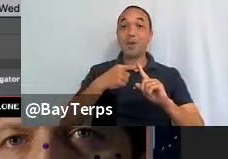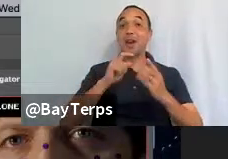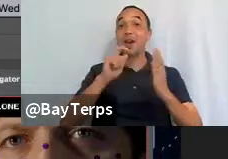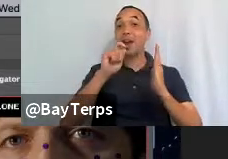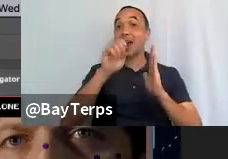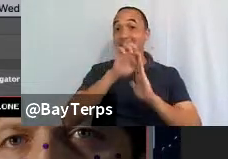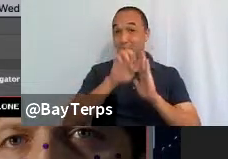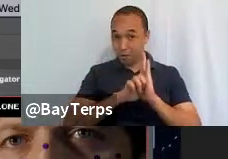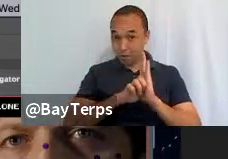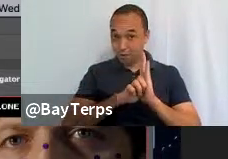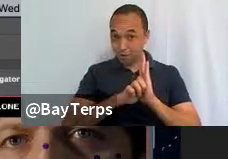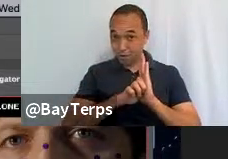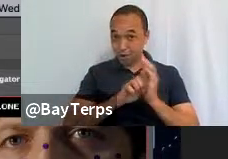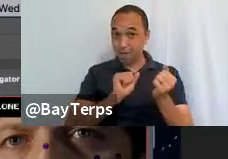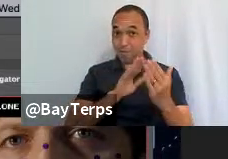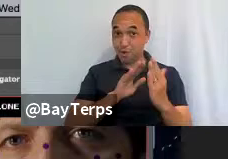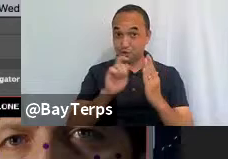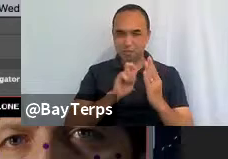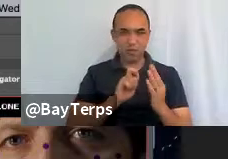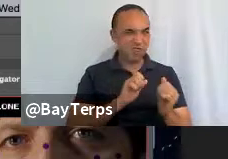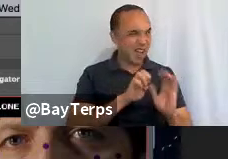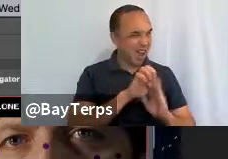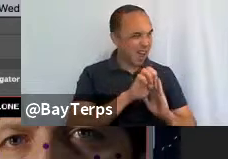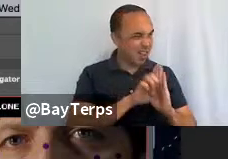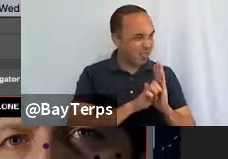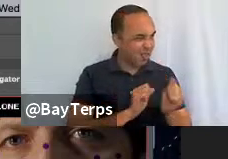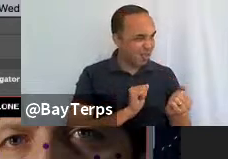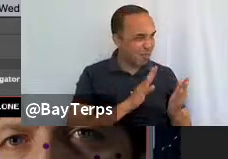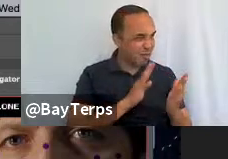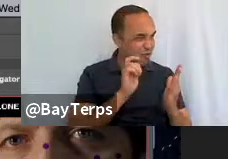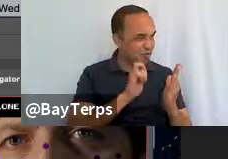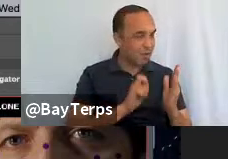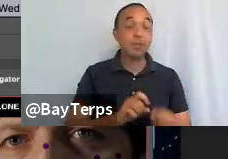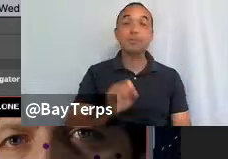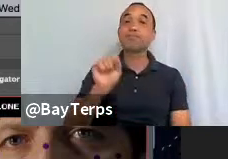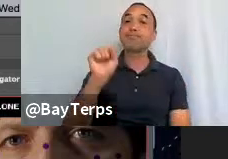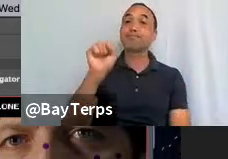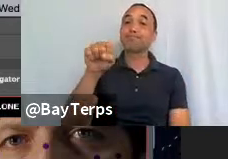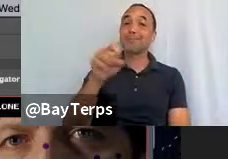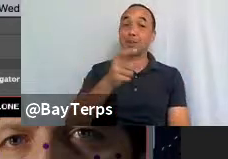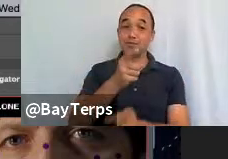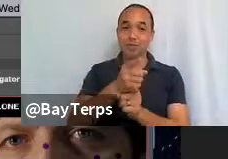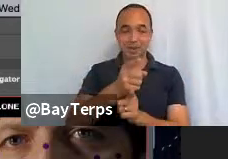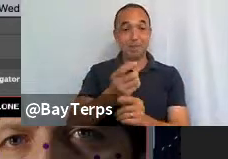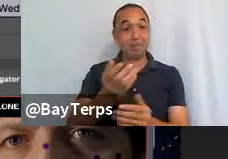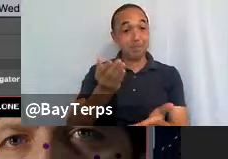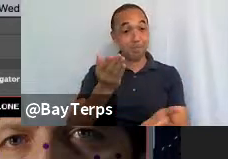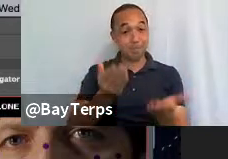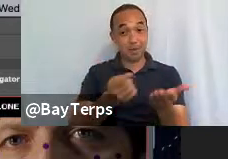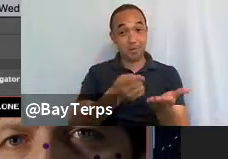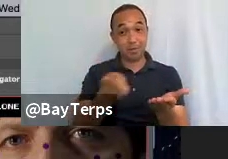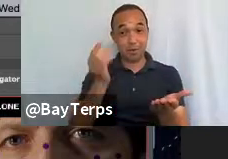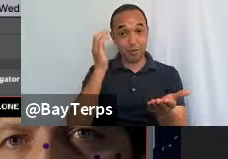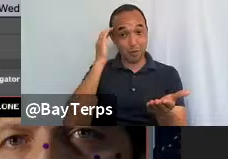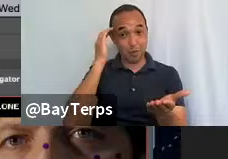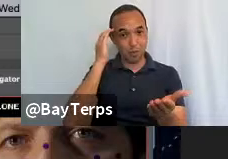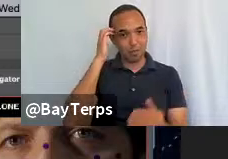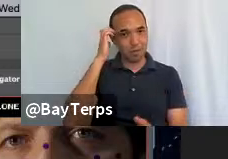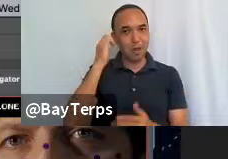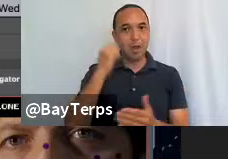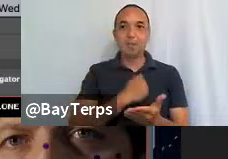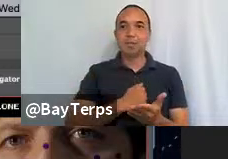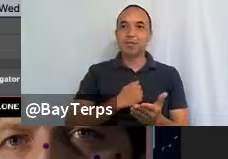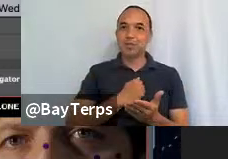Ethical airbrushing? Yes. As you probably know, and I'm sorry if this is